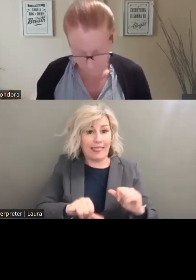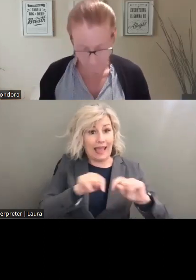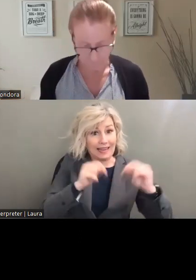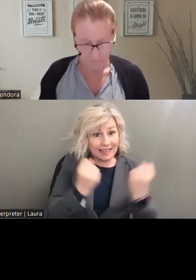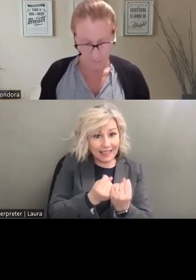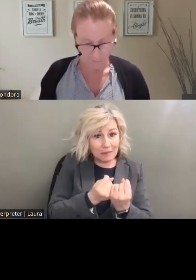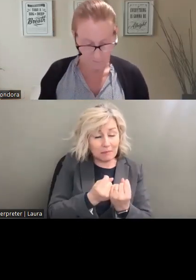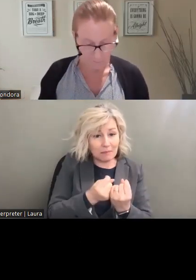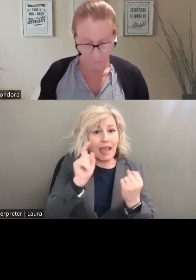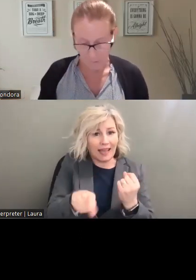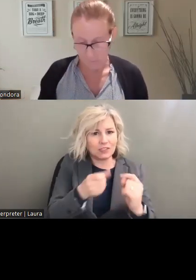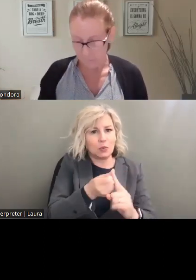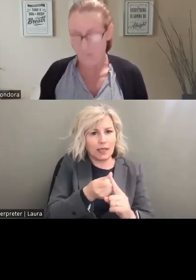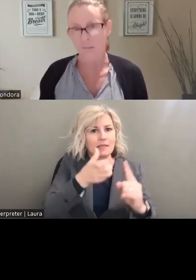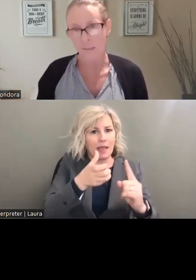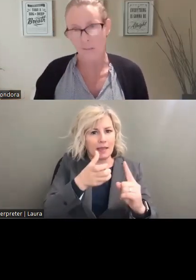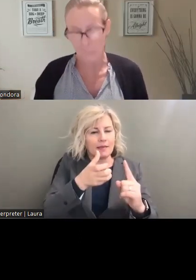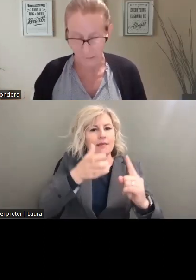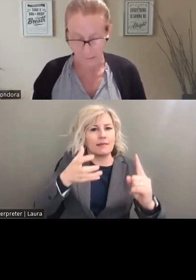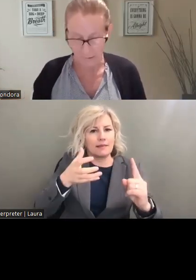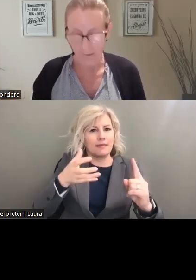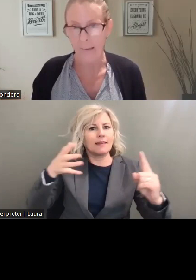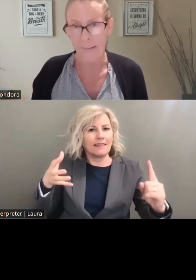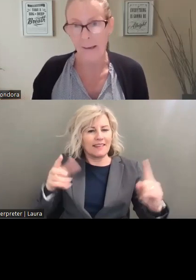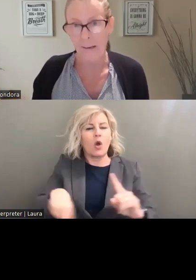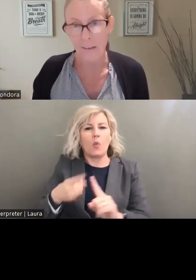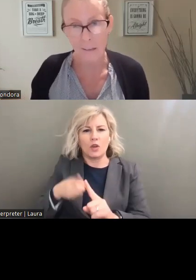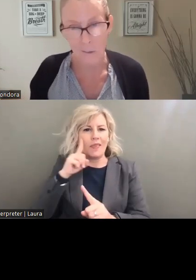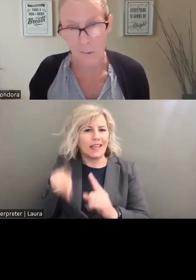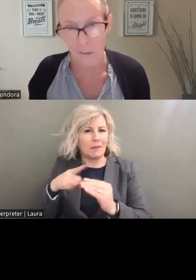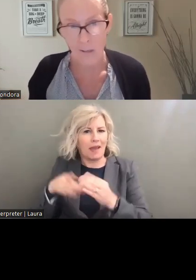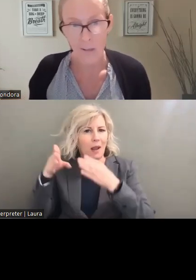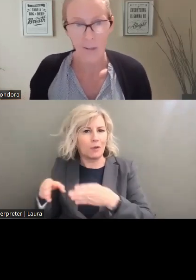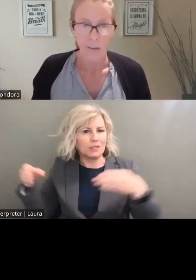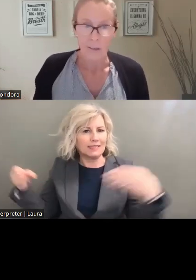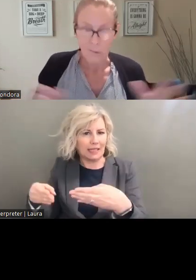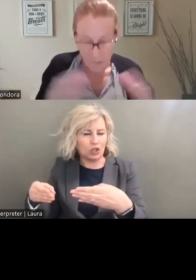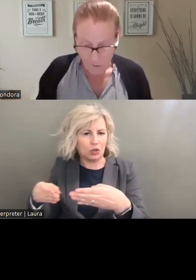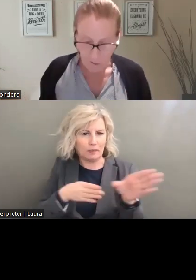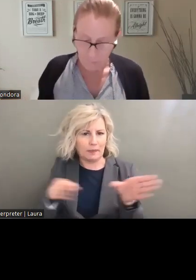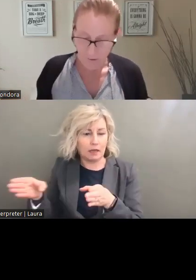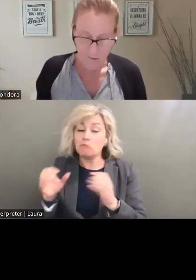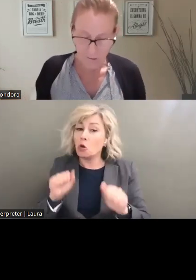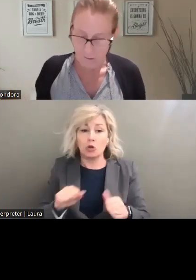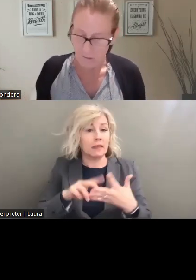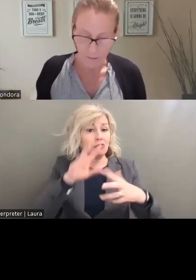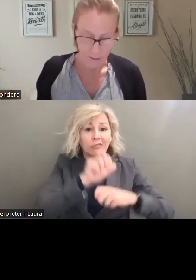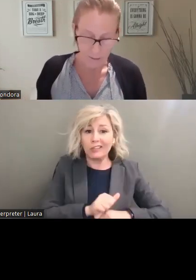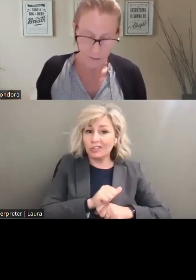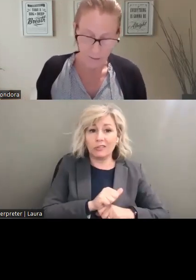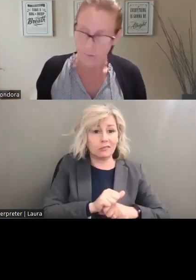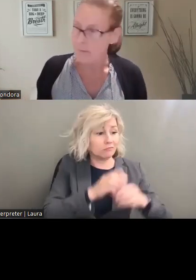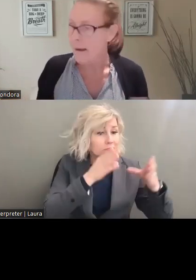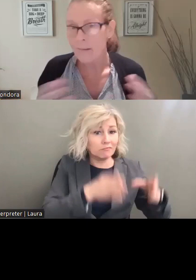be expanding when we're thinking about person-centered planning. And that could include traditional professionals, it